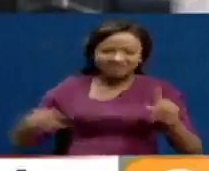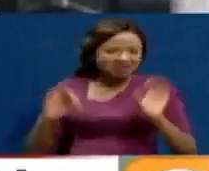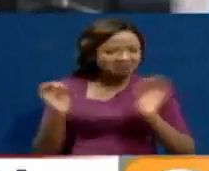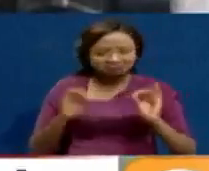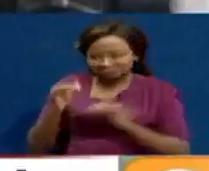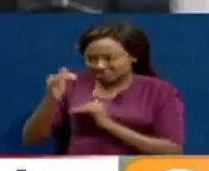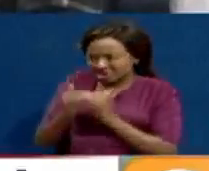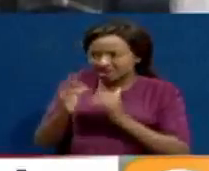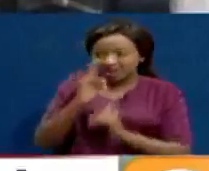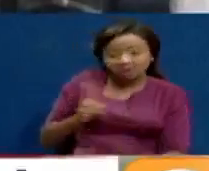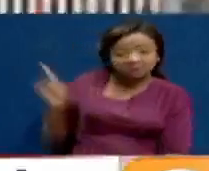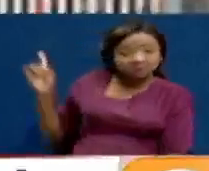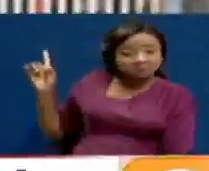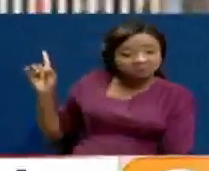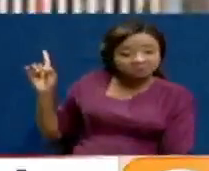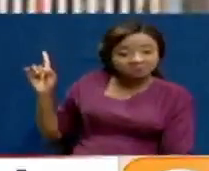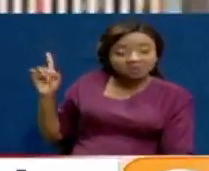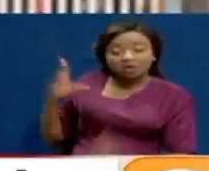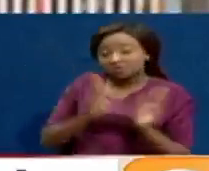huwa kwetu sisi ni tishio.